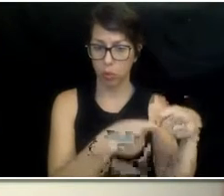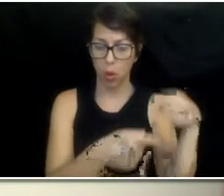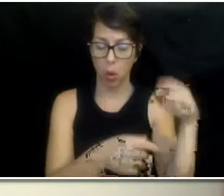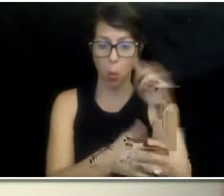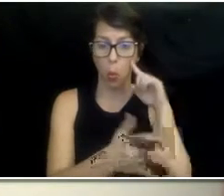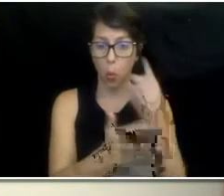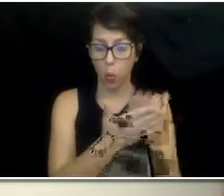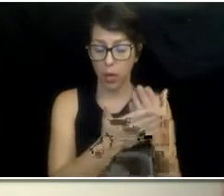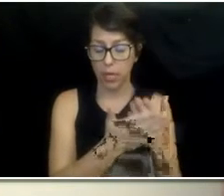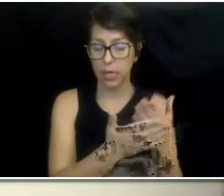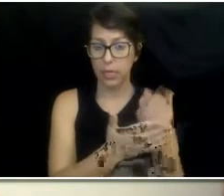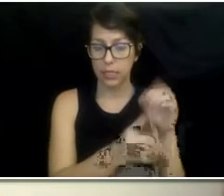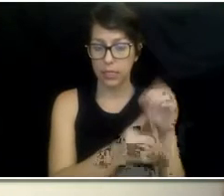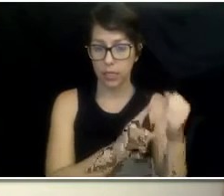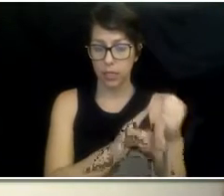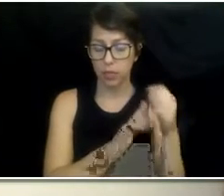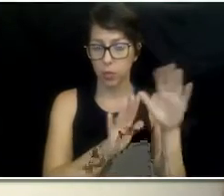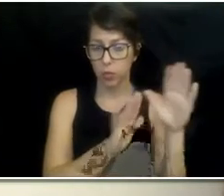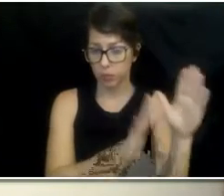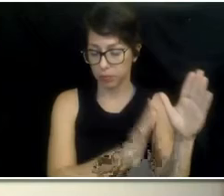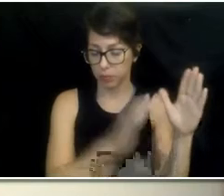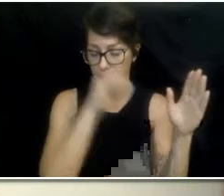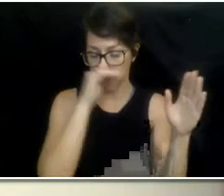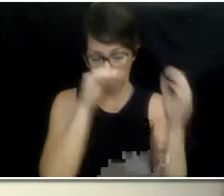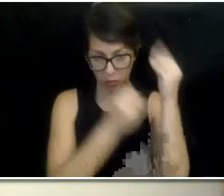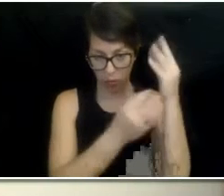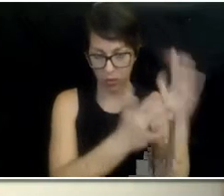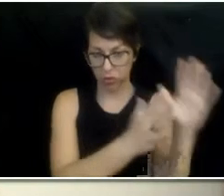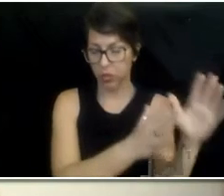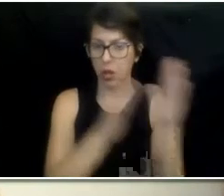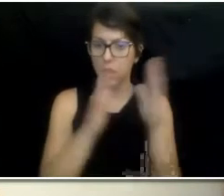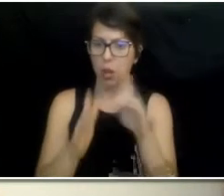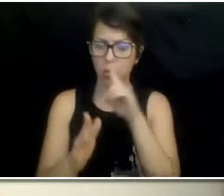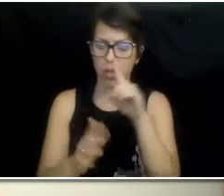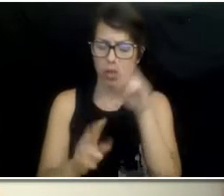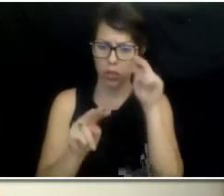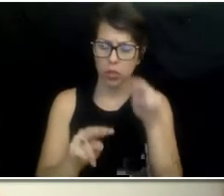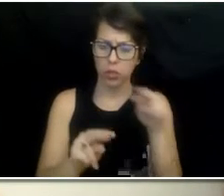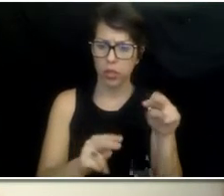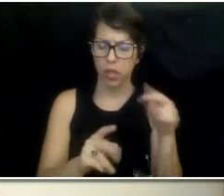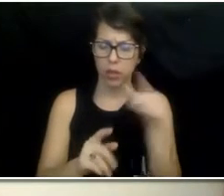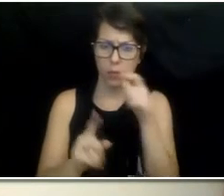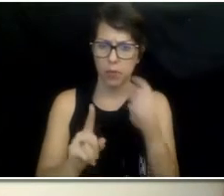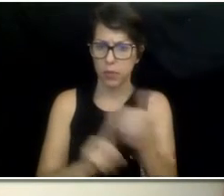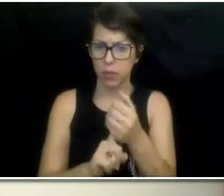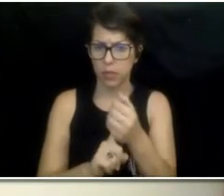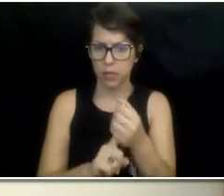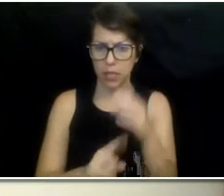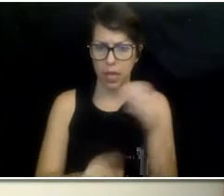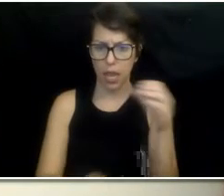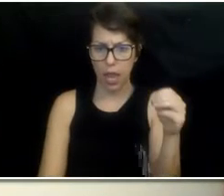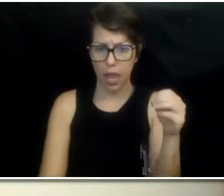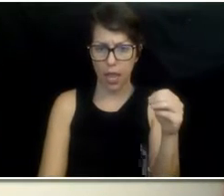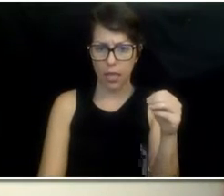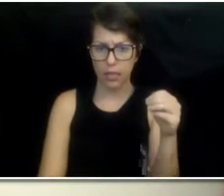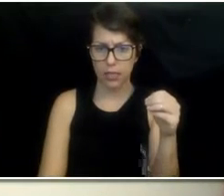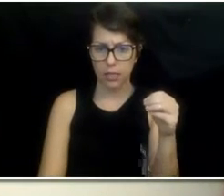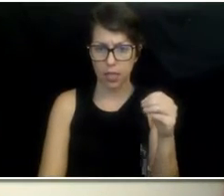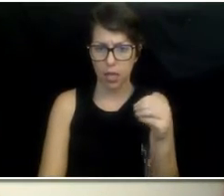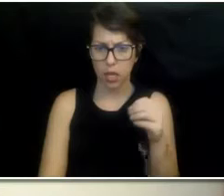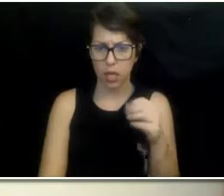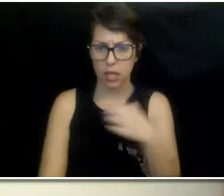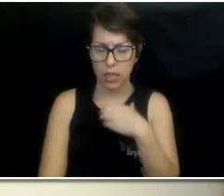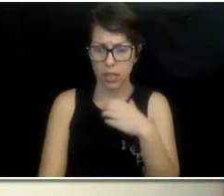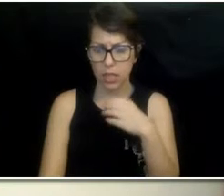arrested you're talking about a complainant so I I wouldn't know how that could possibly happen we certainly